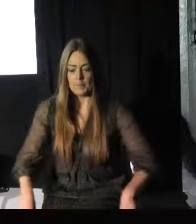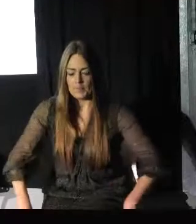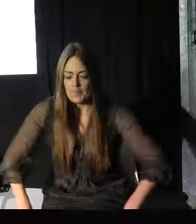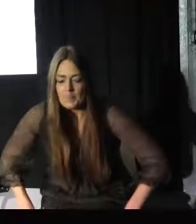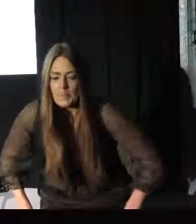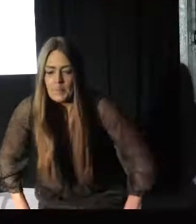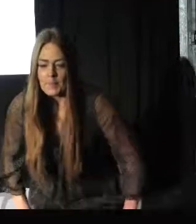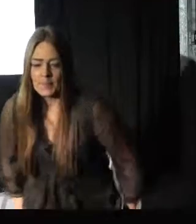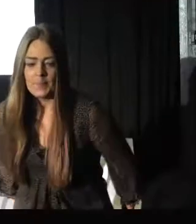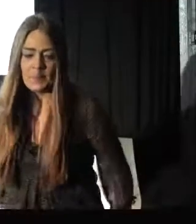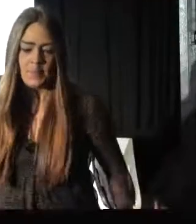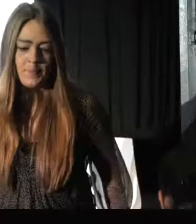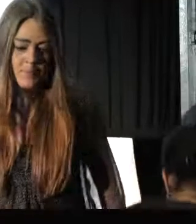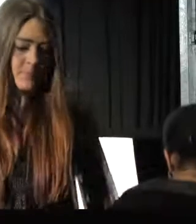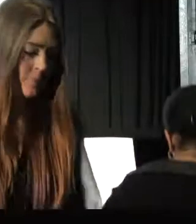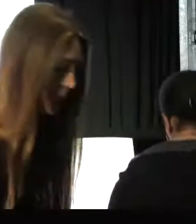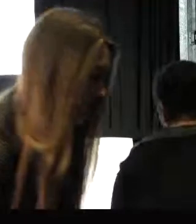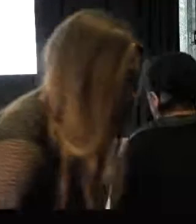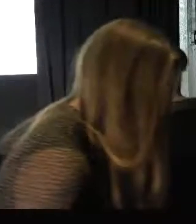So